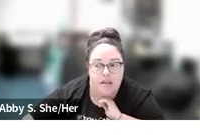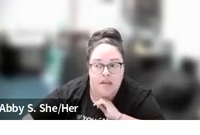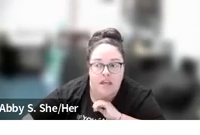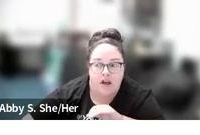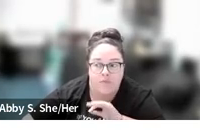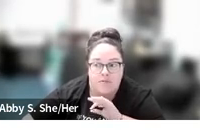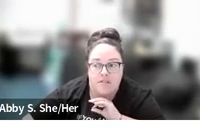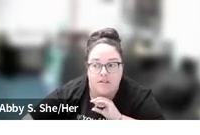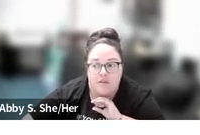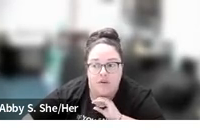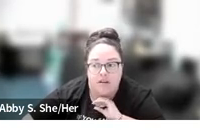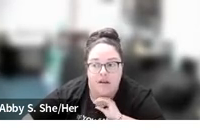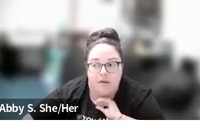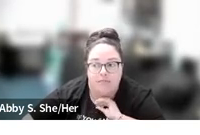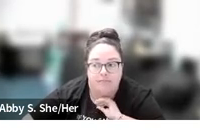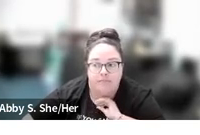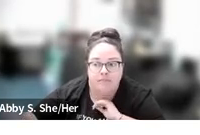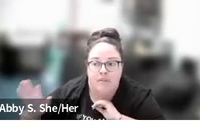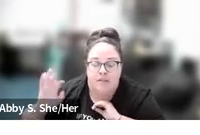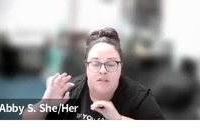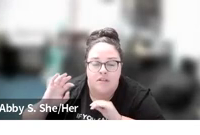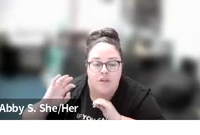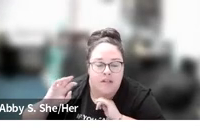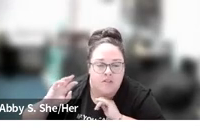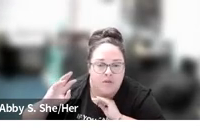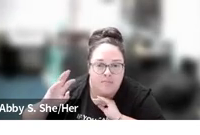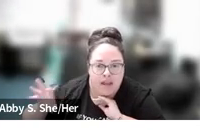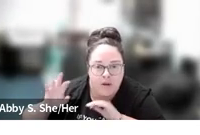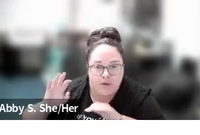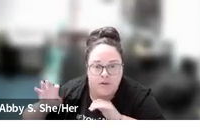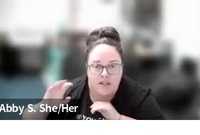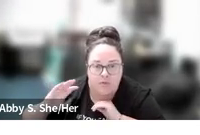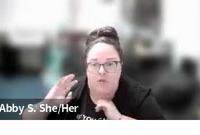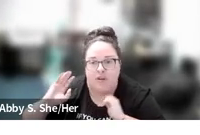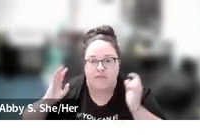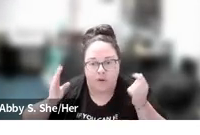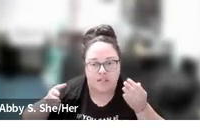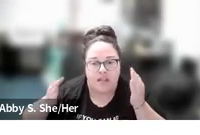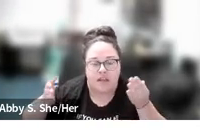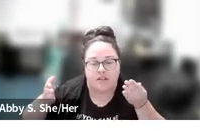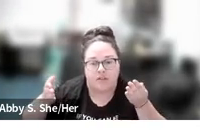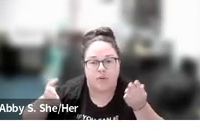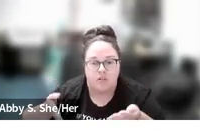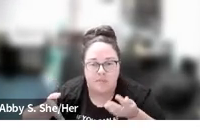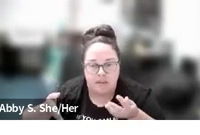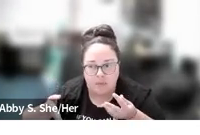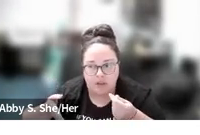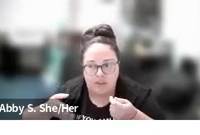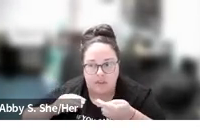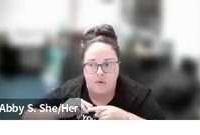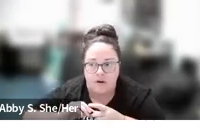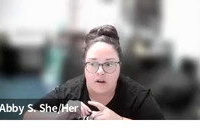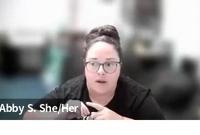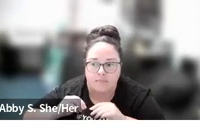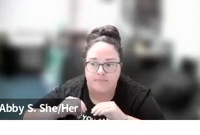on, it helps so you can, you don't get so much background noise. It helps you like focus on who you're speaking